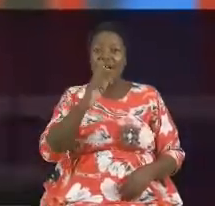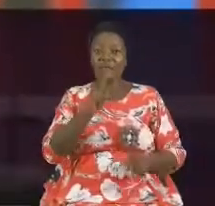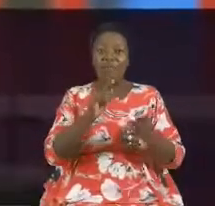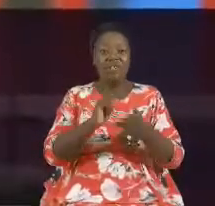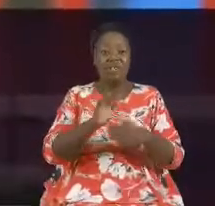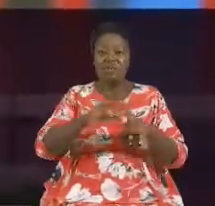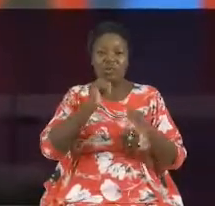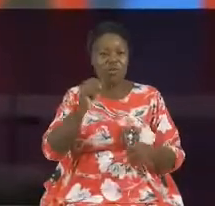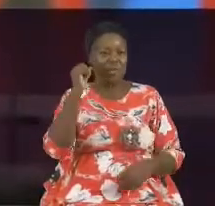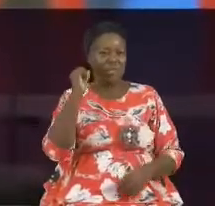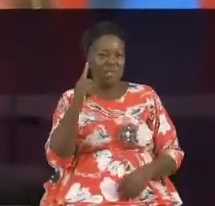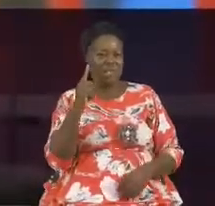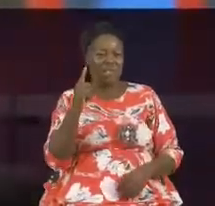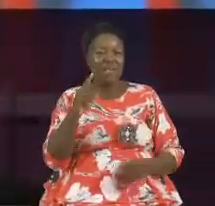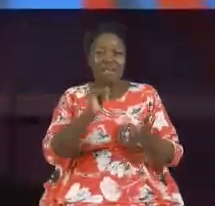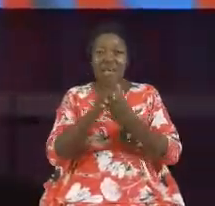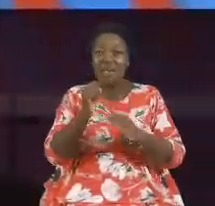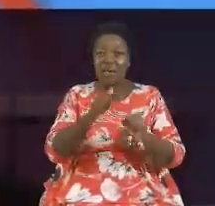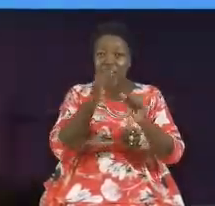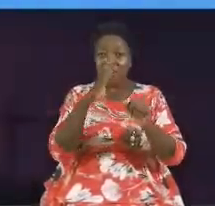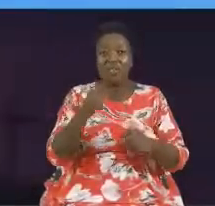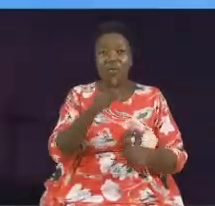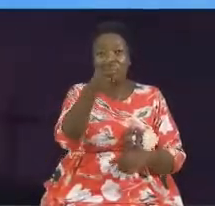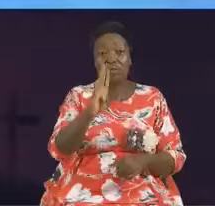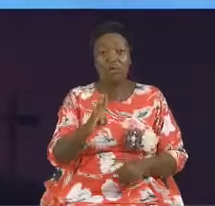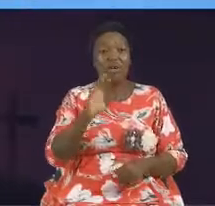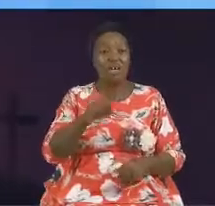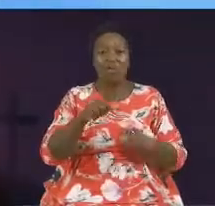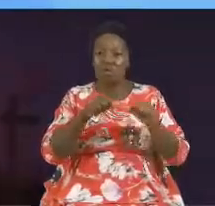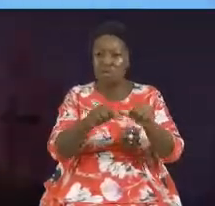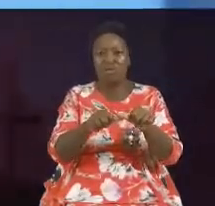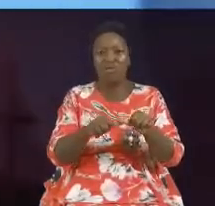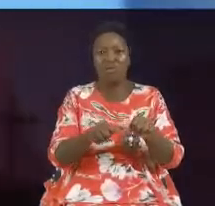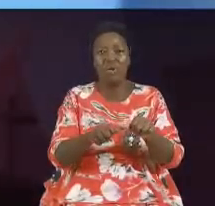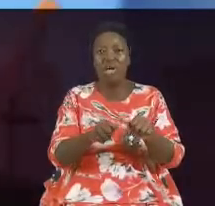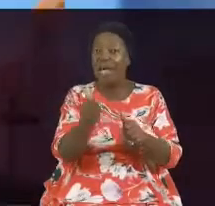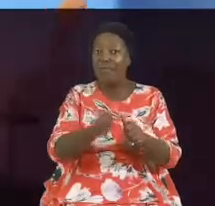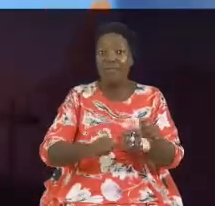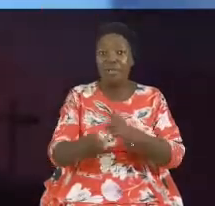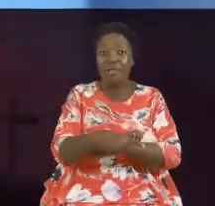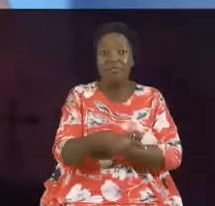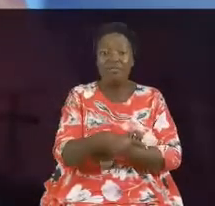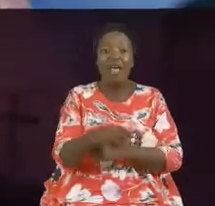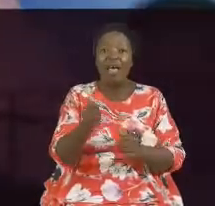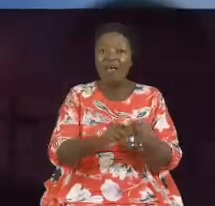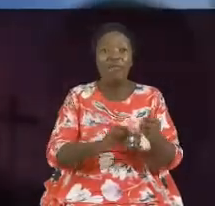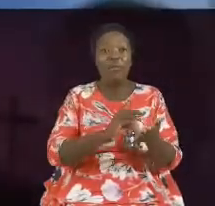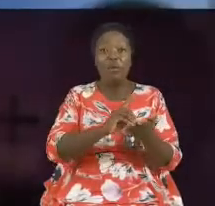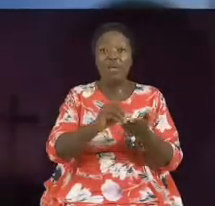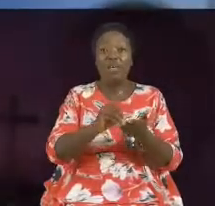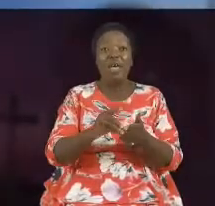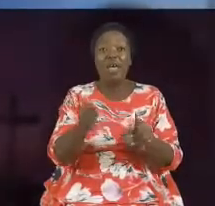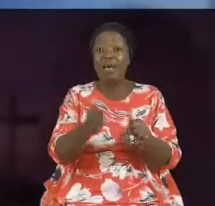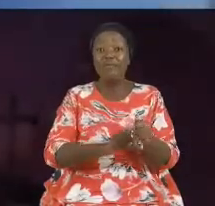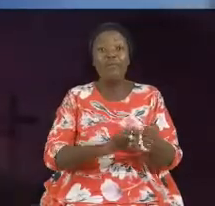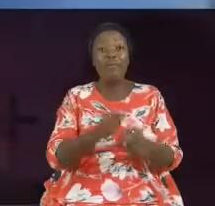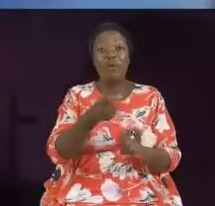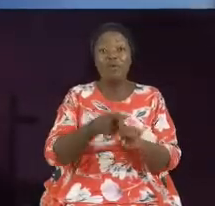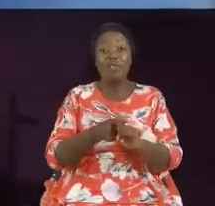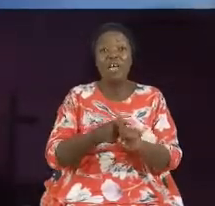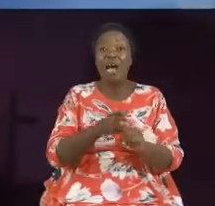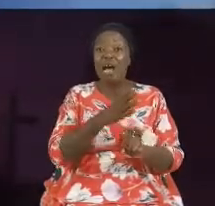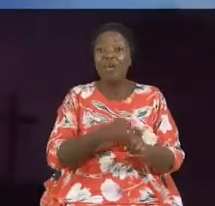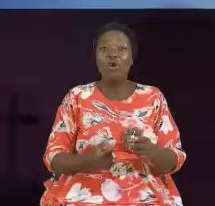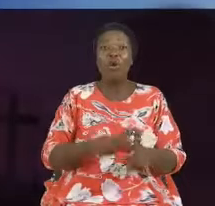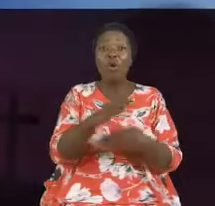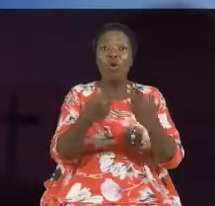of Christ. There are people that do not understand that the blessings of God can continue every